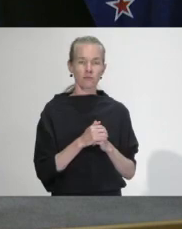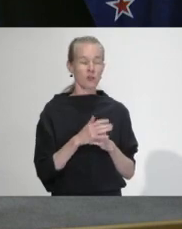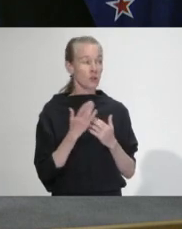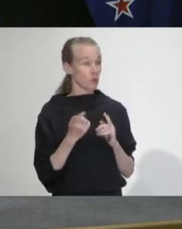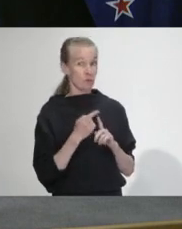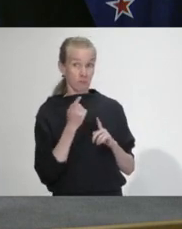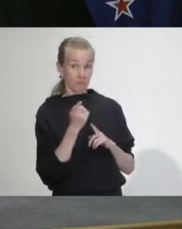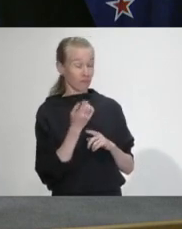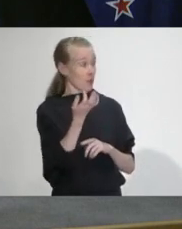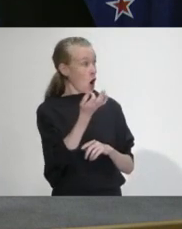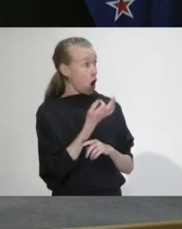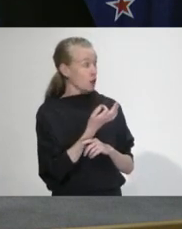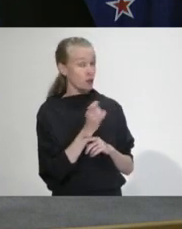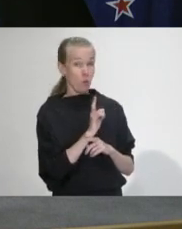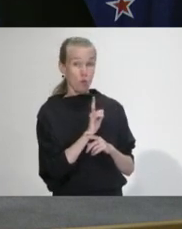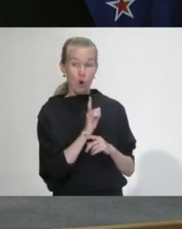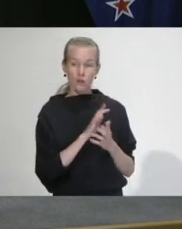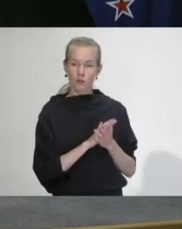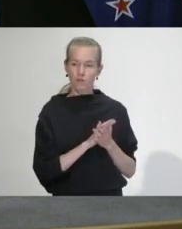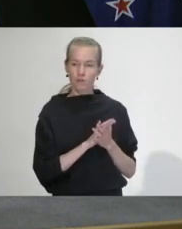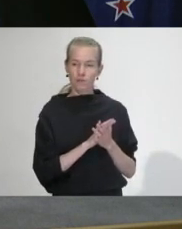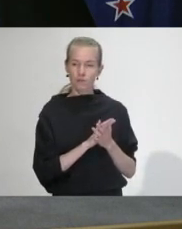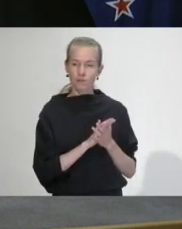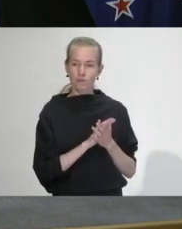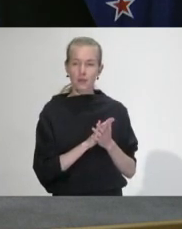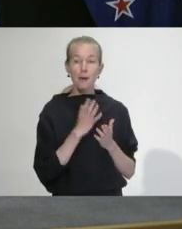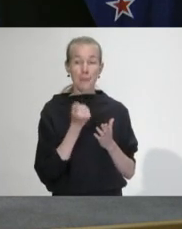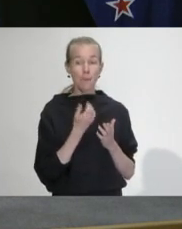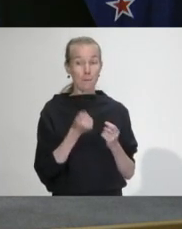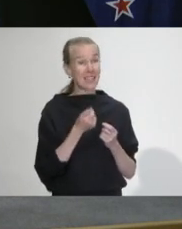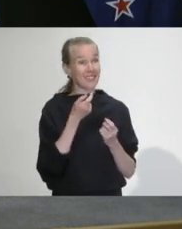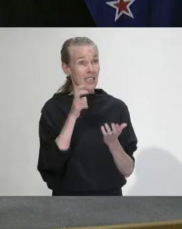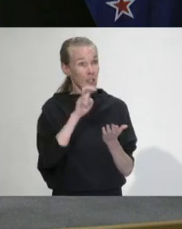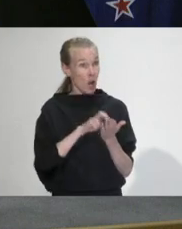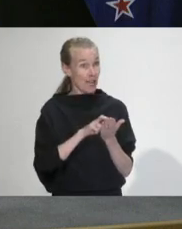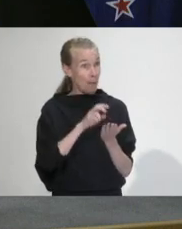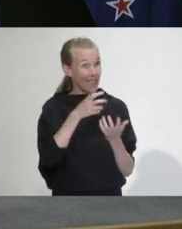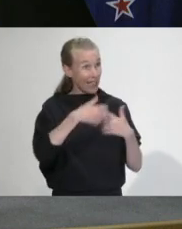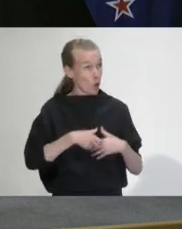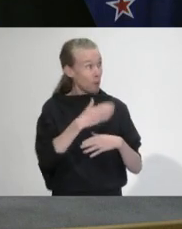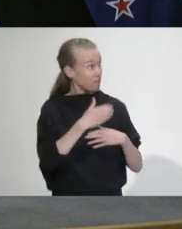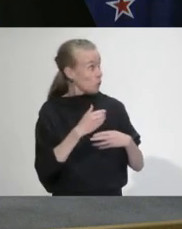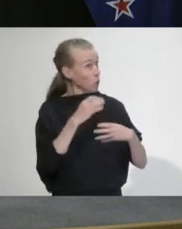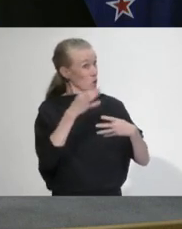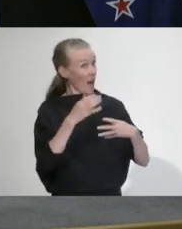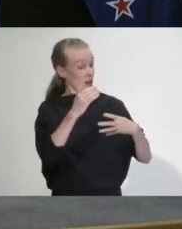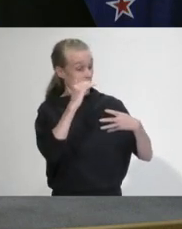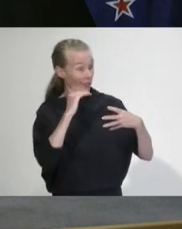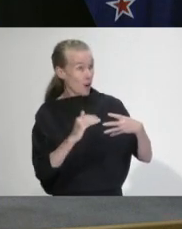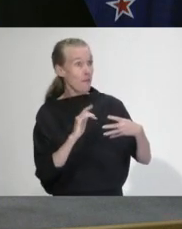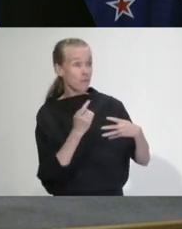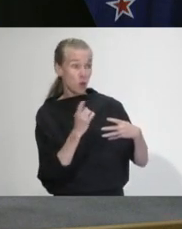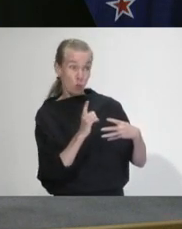4? No, not necessarily. In fact, these, obviously, as I've said, this is something that's in train. It will enhance what we're